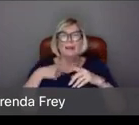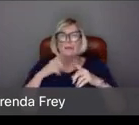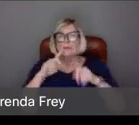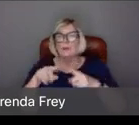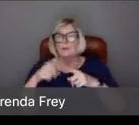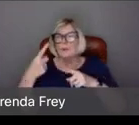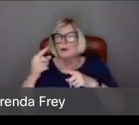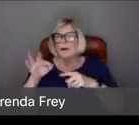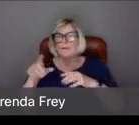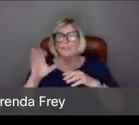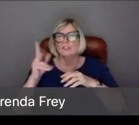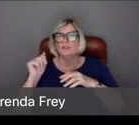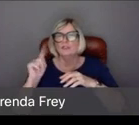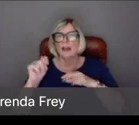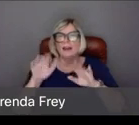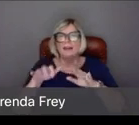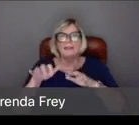chats, Emily.